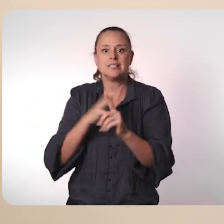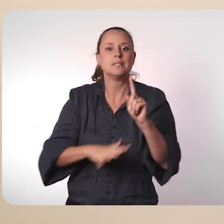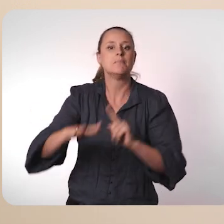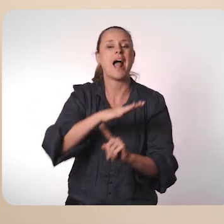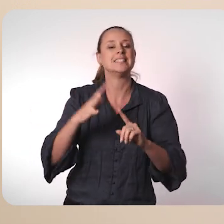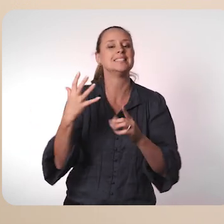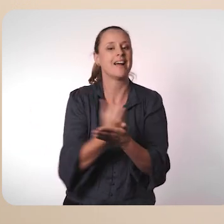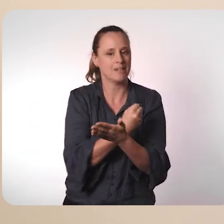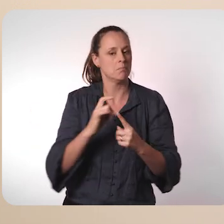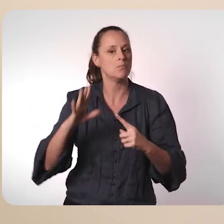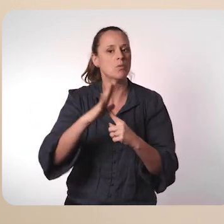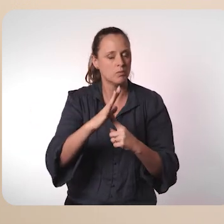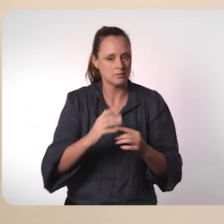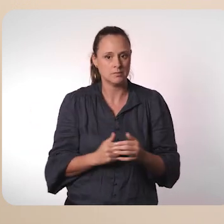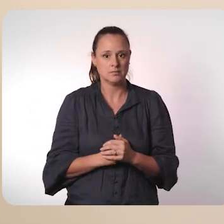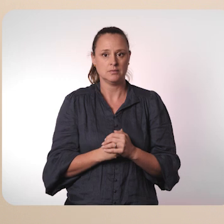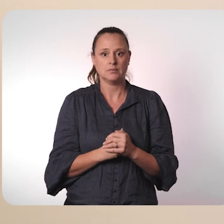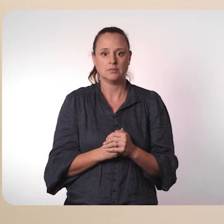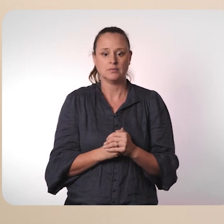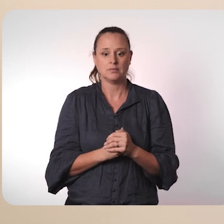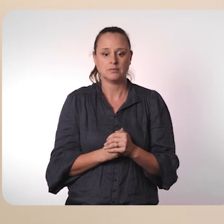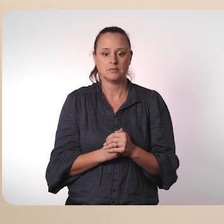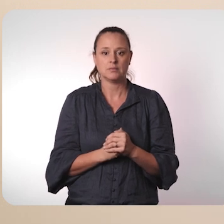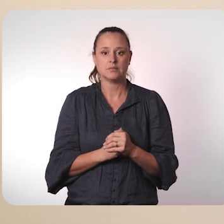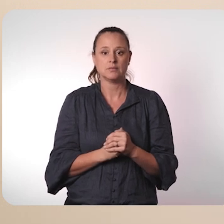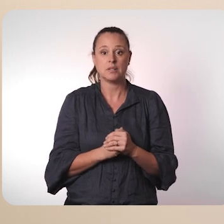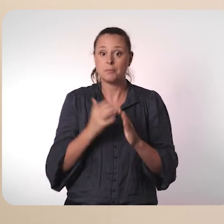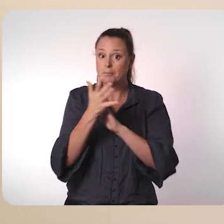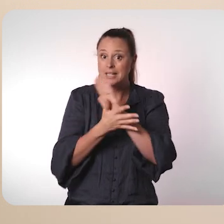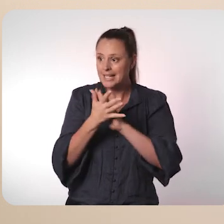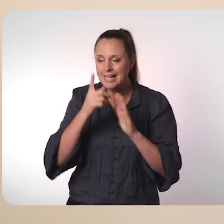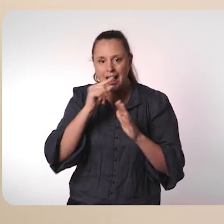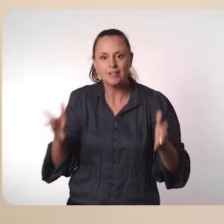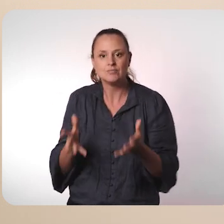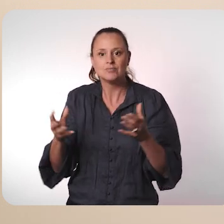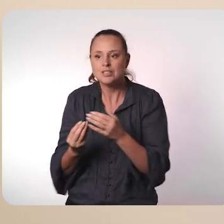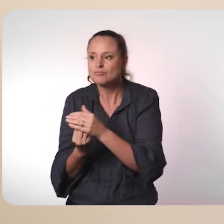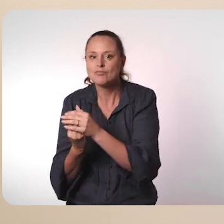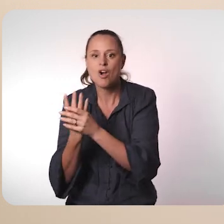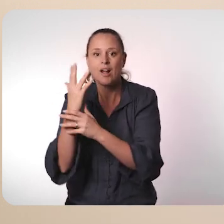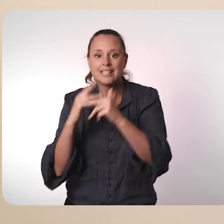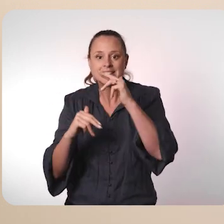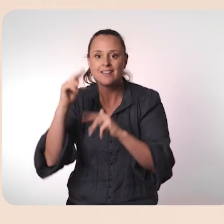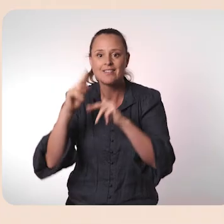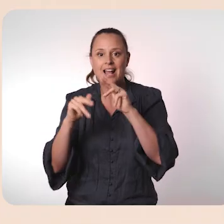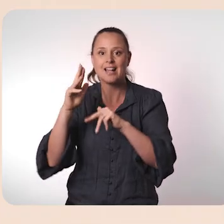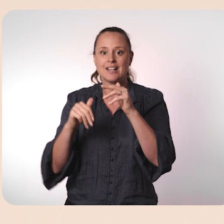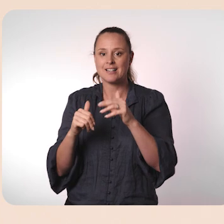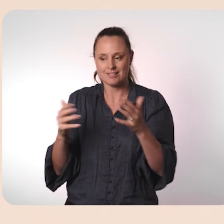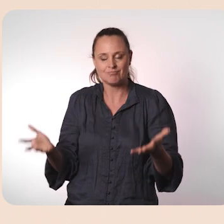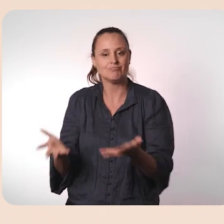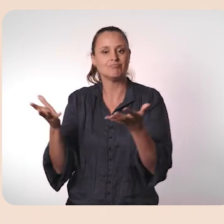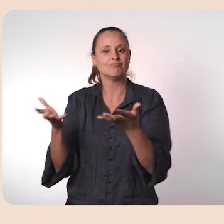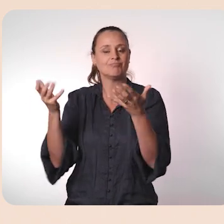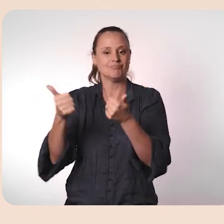safe and they can flourish in an environment that encourages that flourishing.